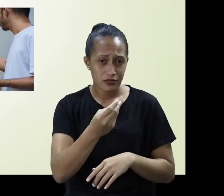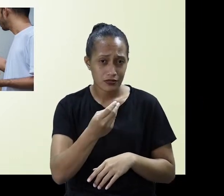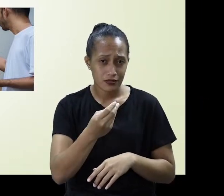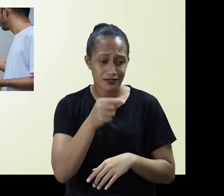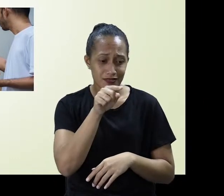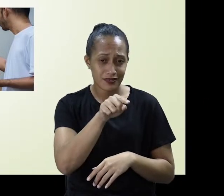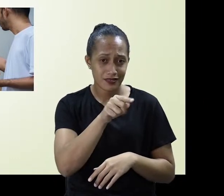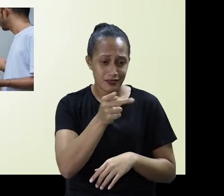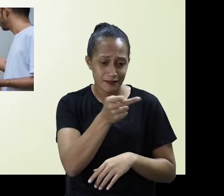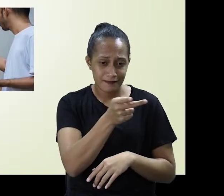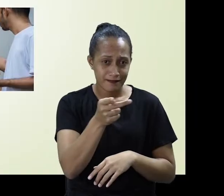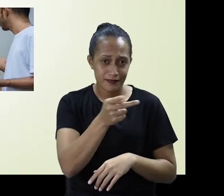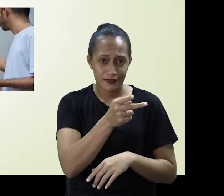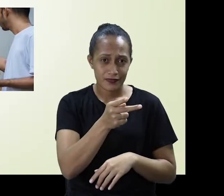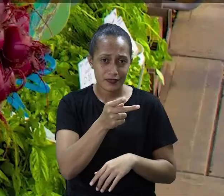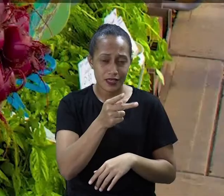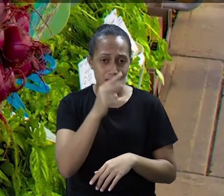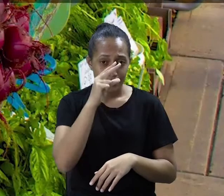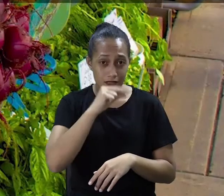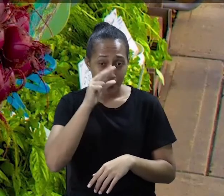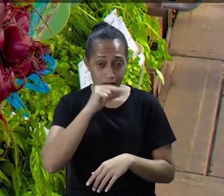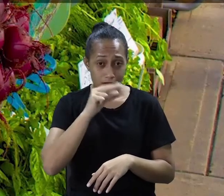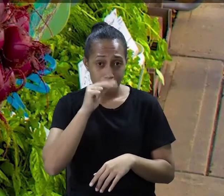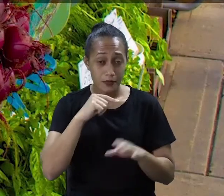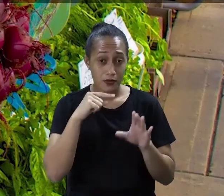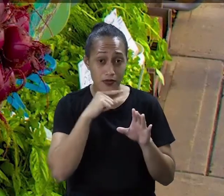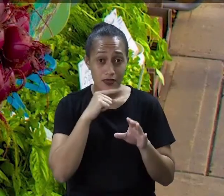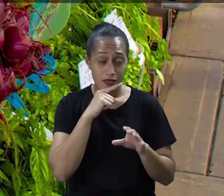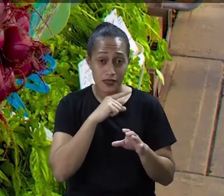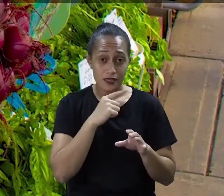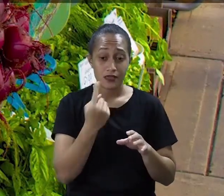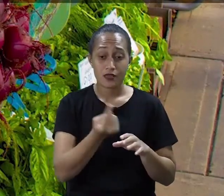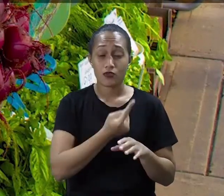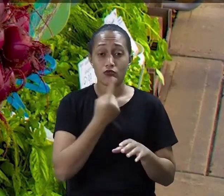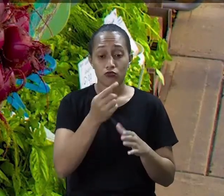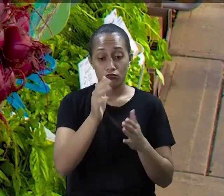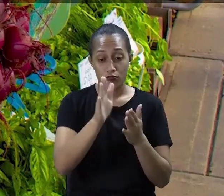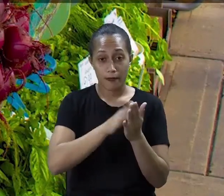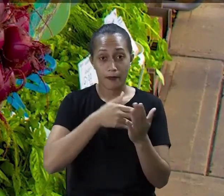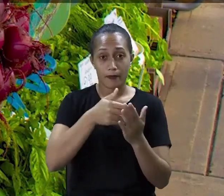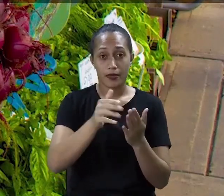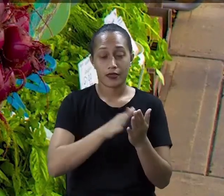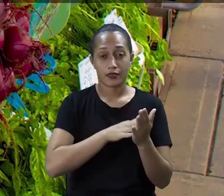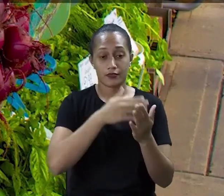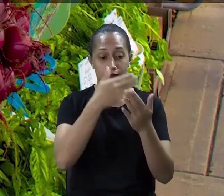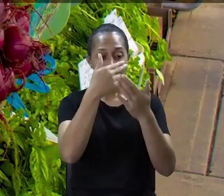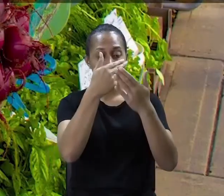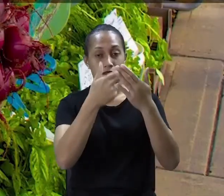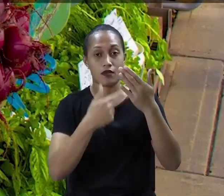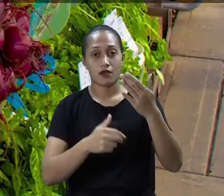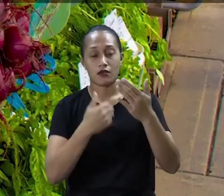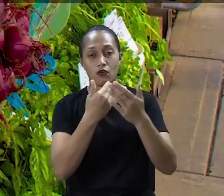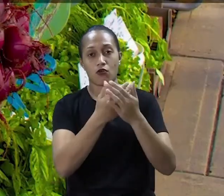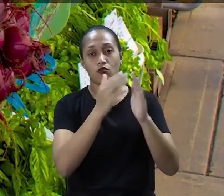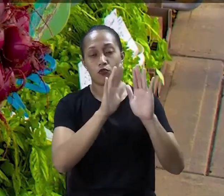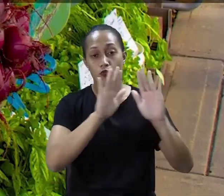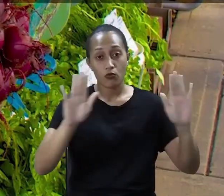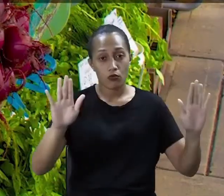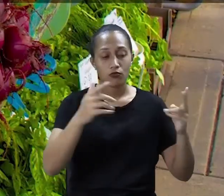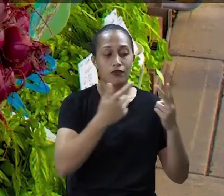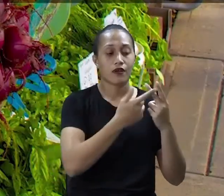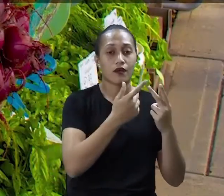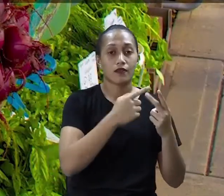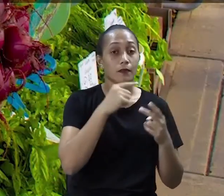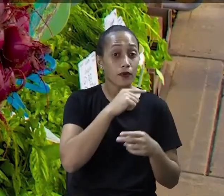be for us to admire. All of the shown pictures of goods and services are made available to